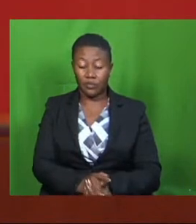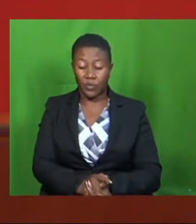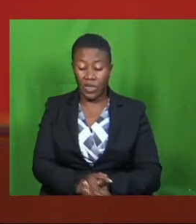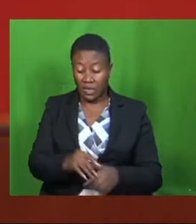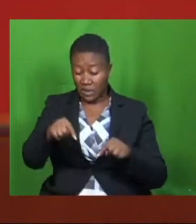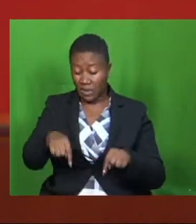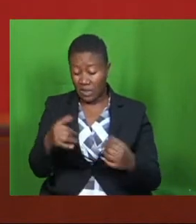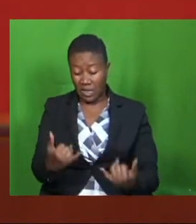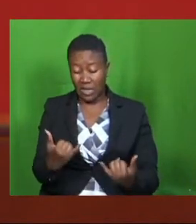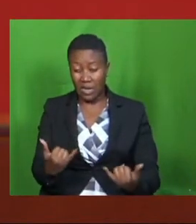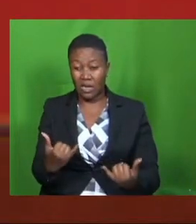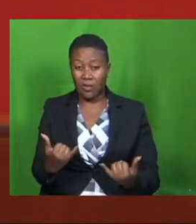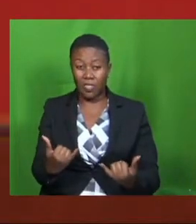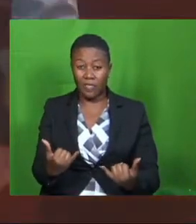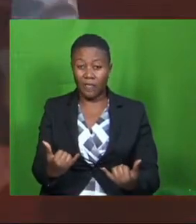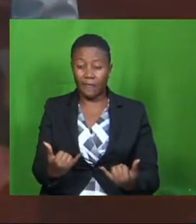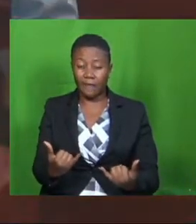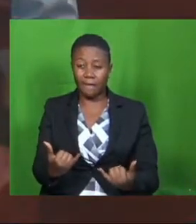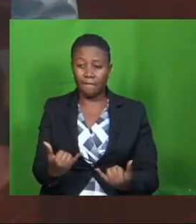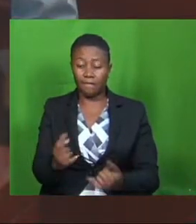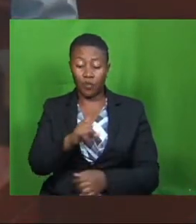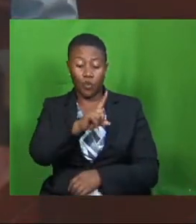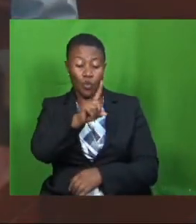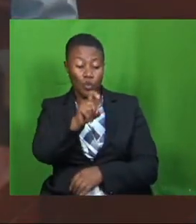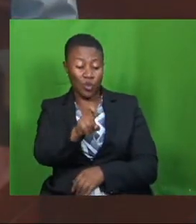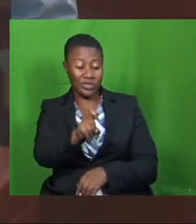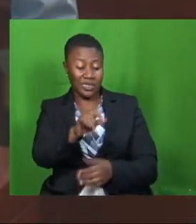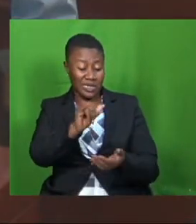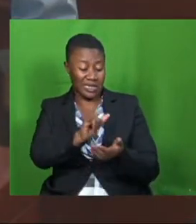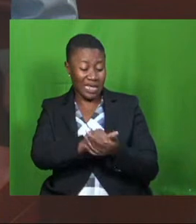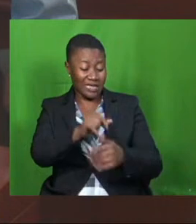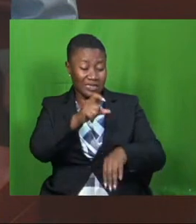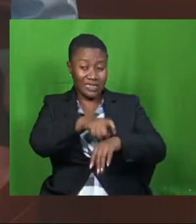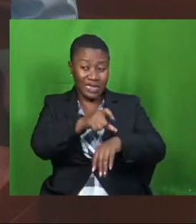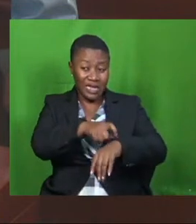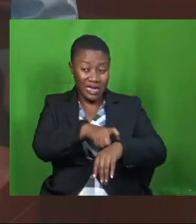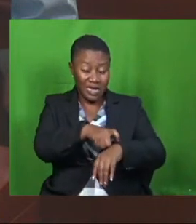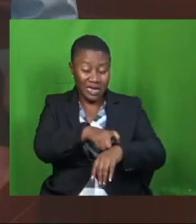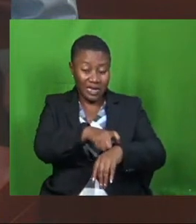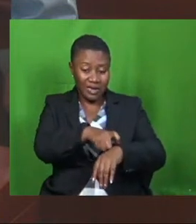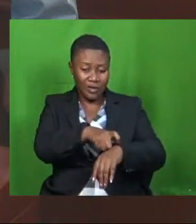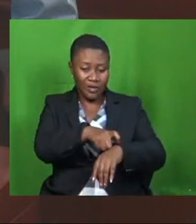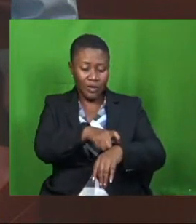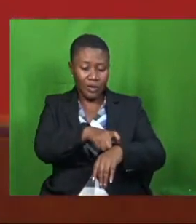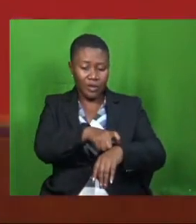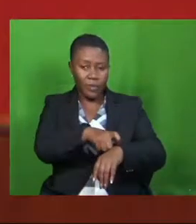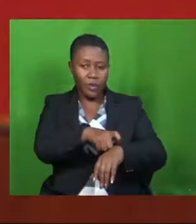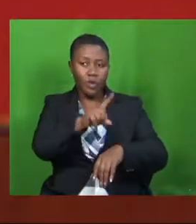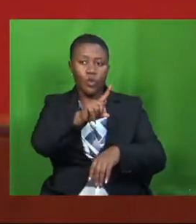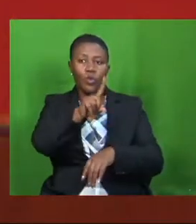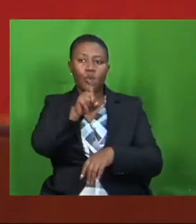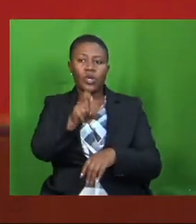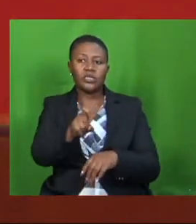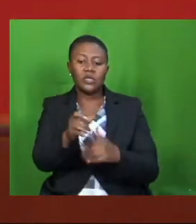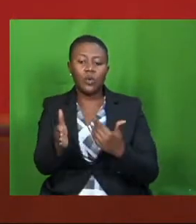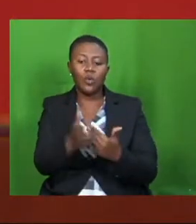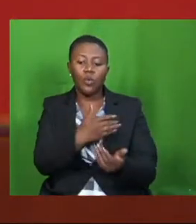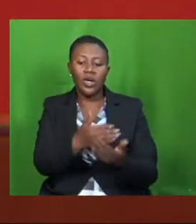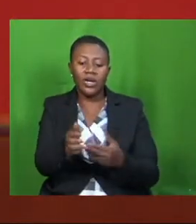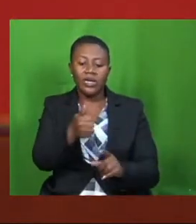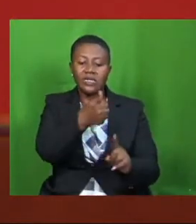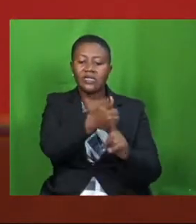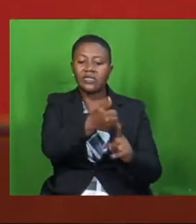how that state resources has been applied by his ministry to the benefit of the